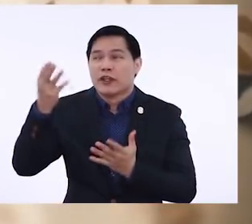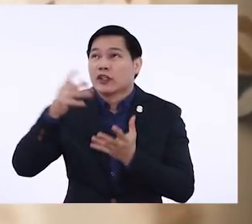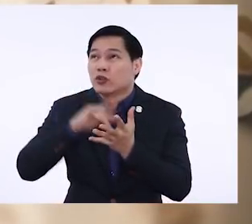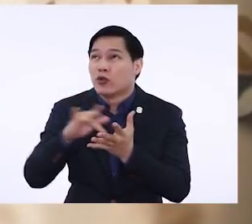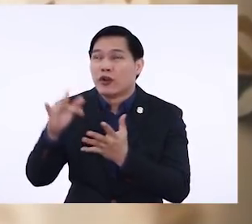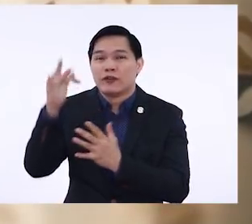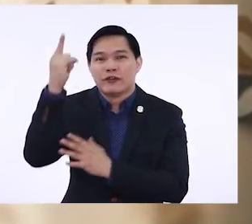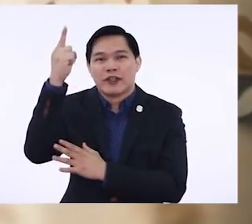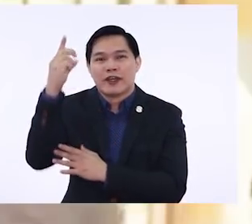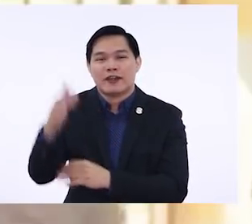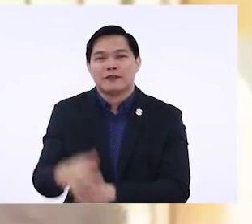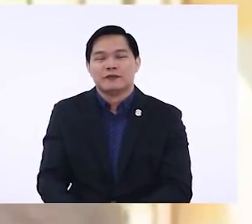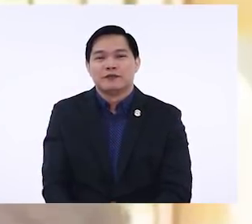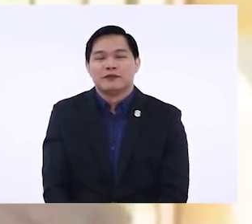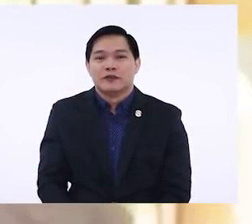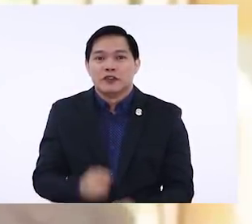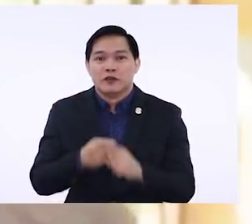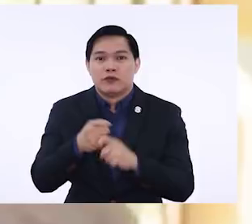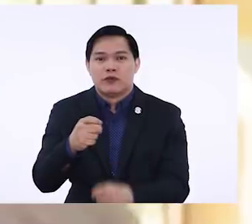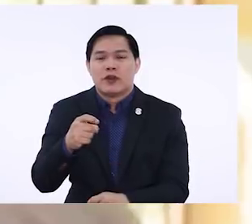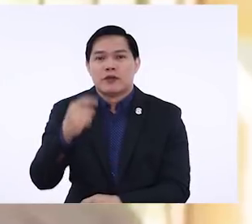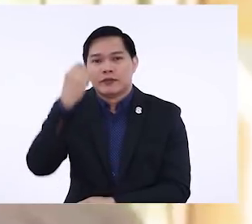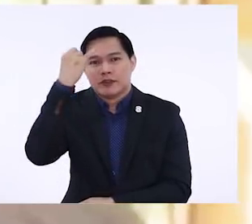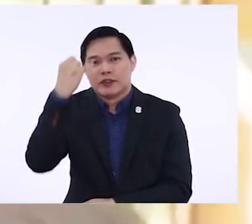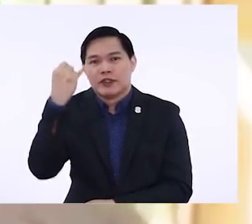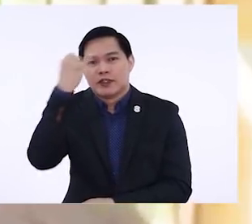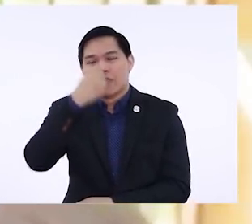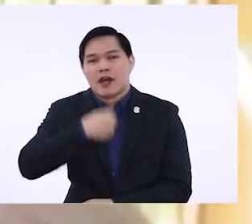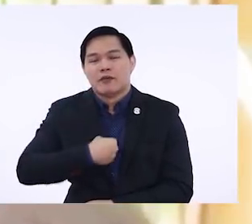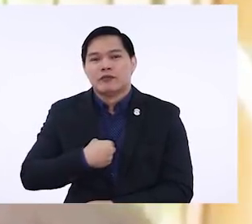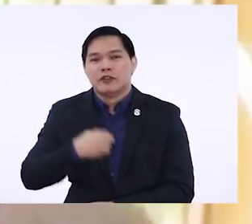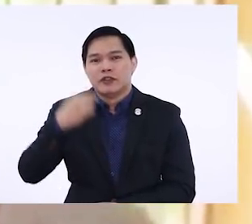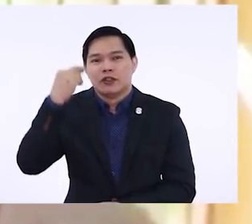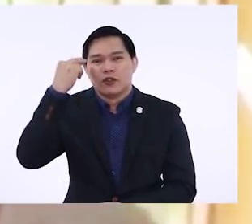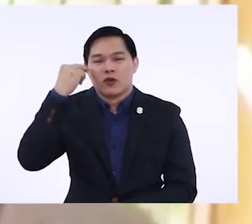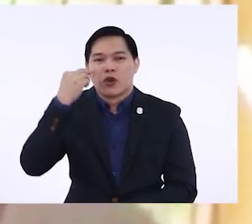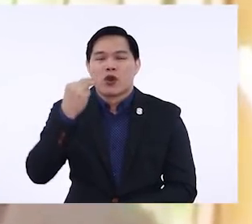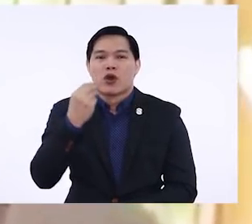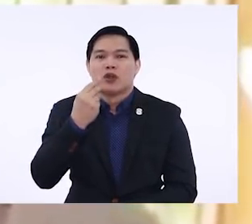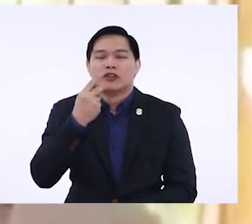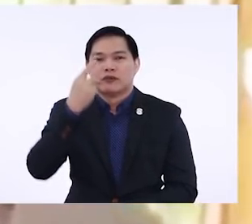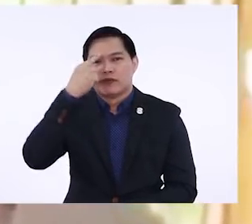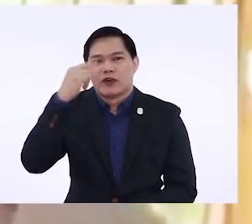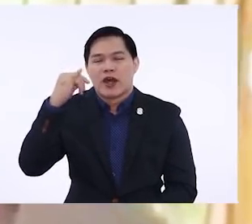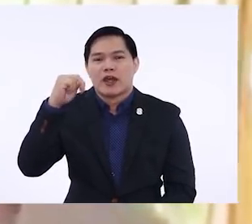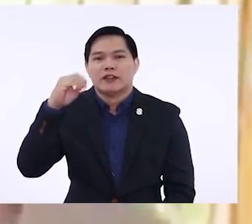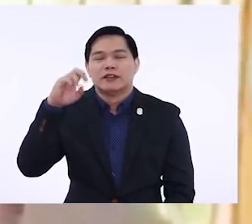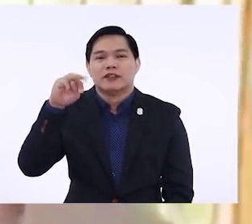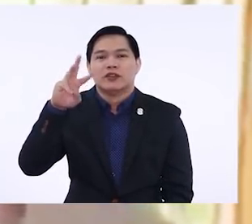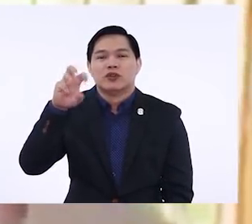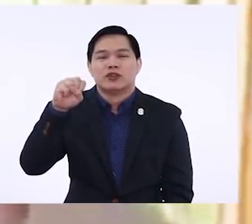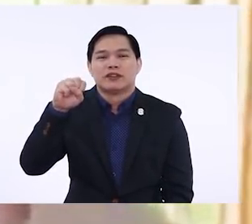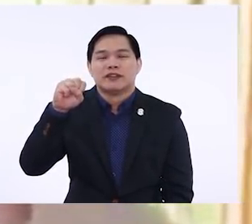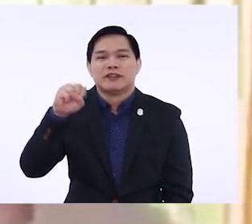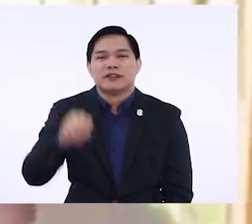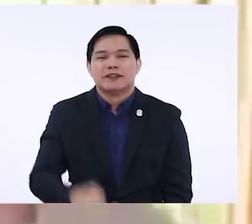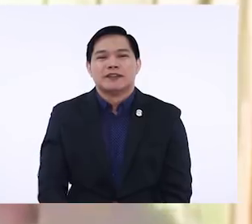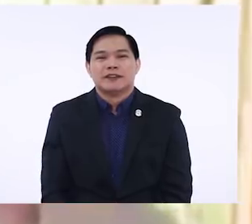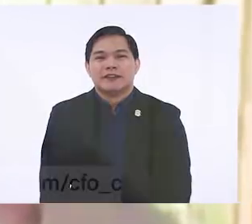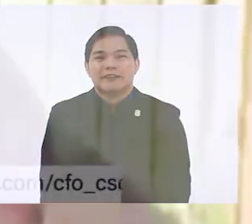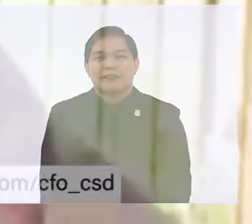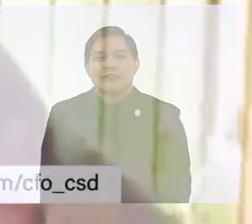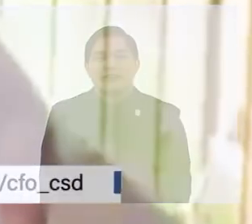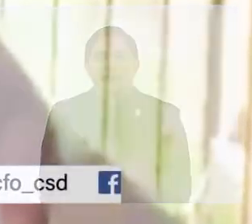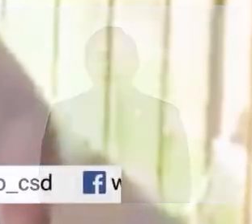nostro Signore Dio. From Rome, Italy, I am Sister Nicole Constantino for the Iglesia ni Cristo News